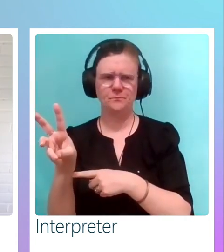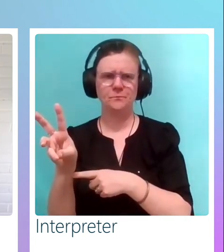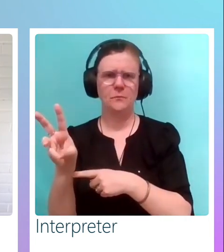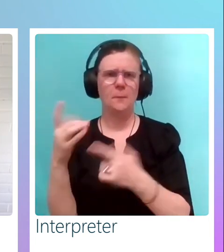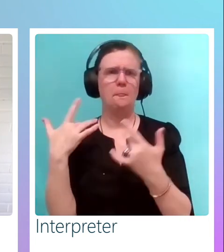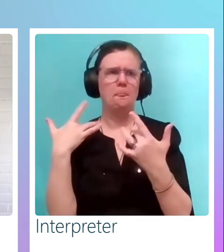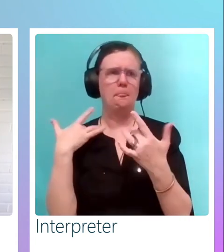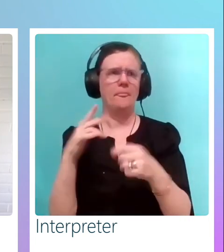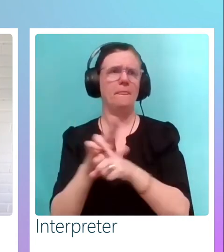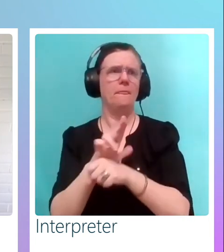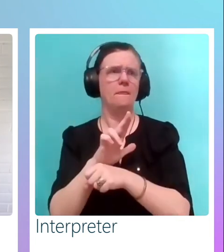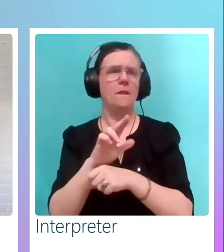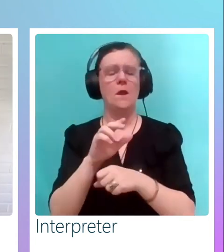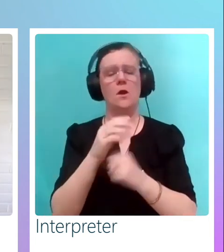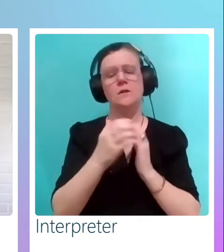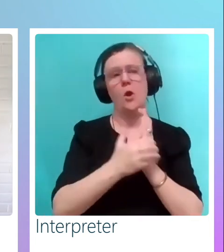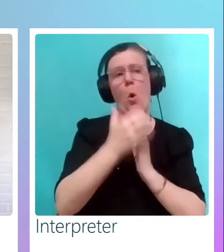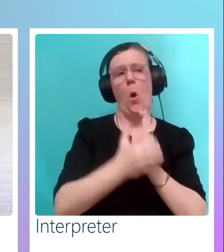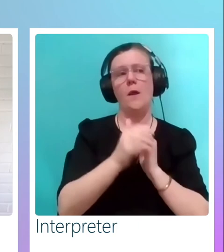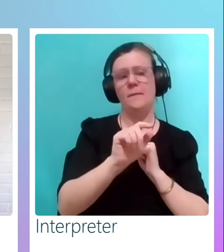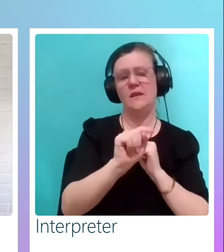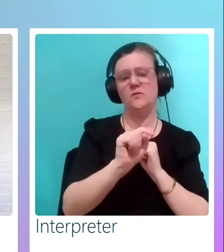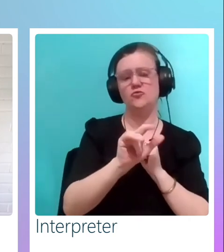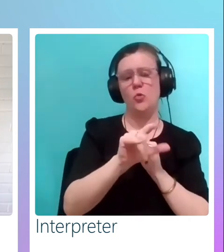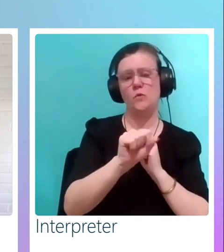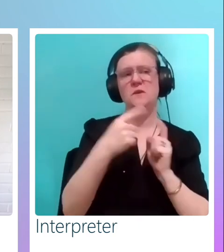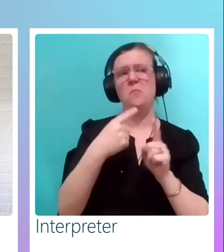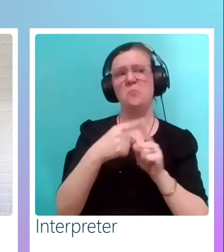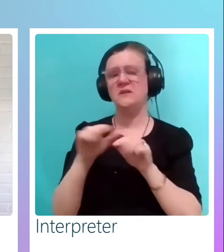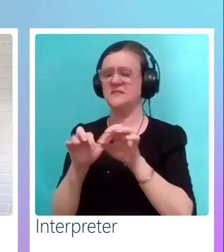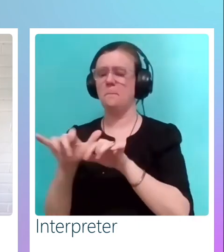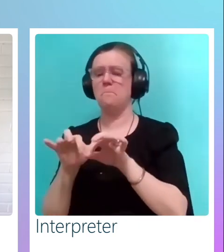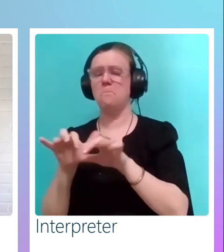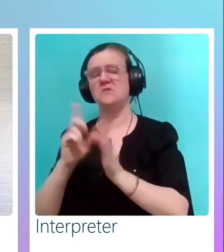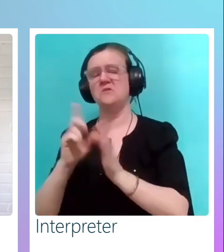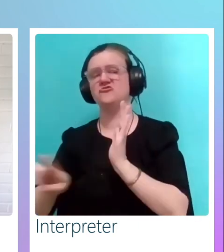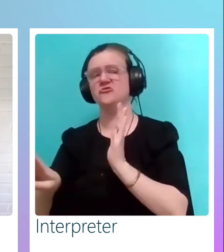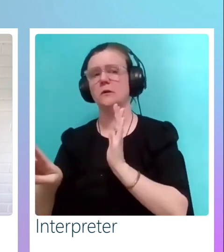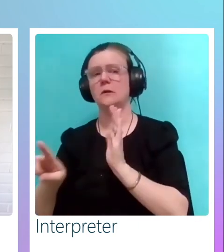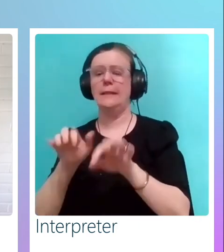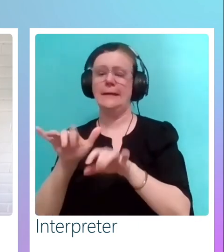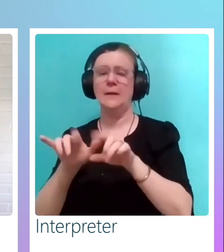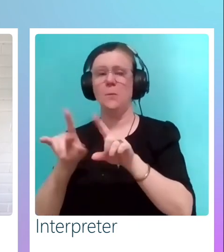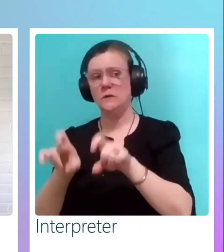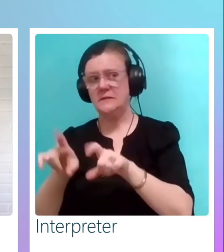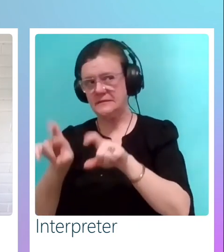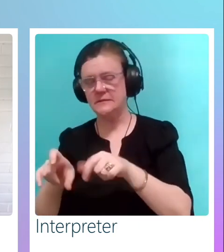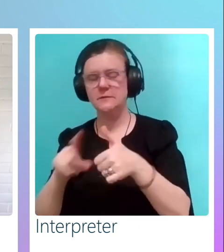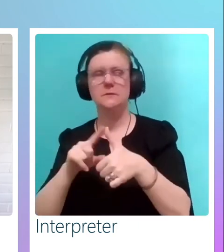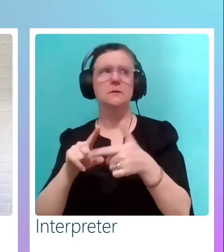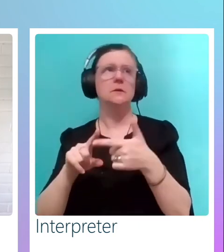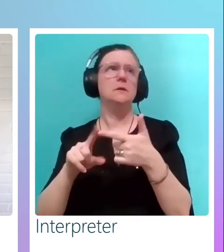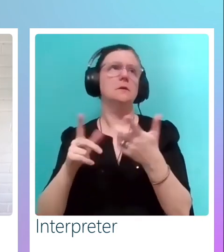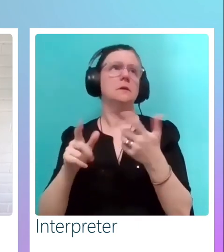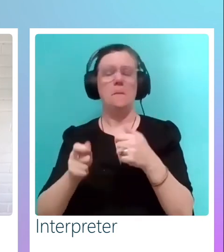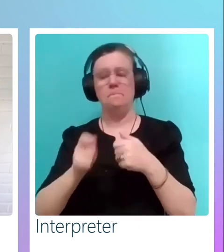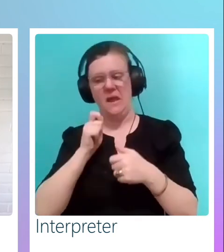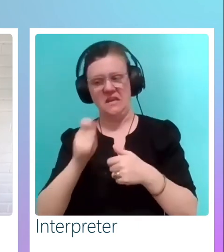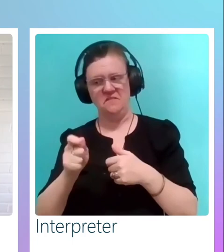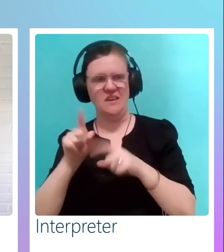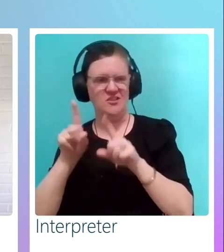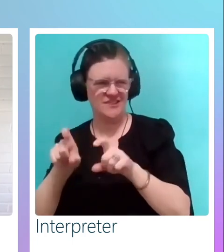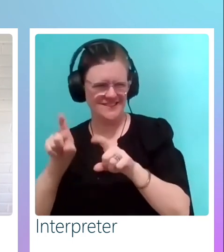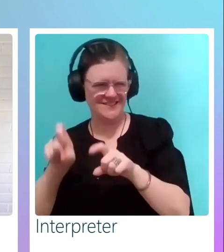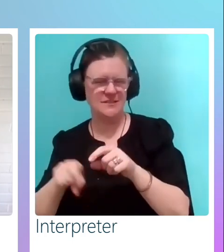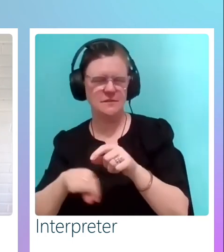using automated tools as a basis with some manual checks. So things like keyboard testing. Things like magnification